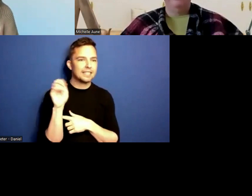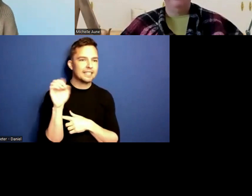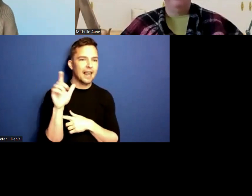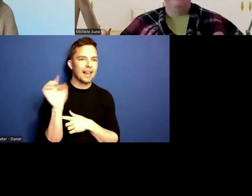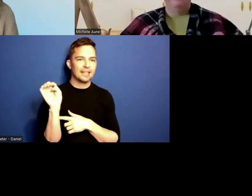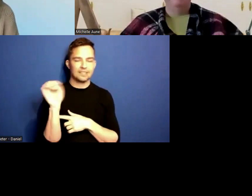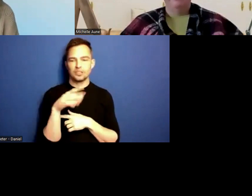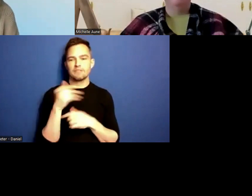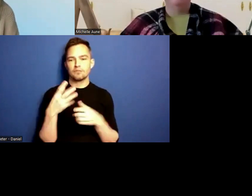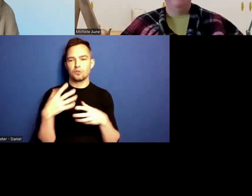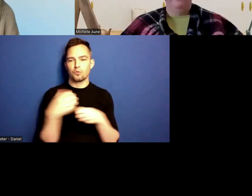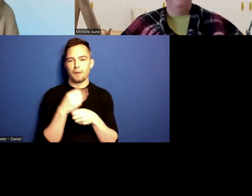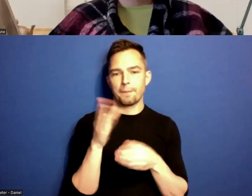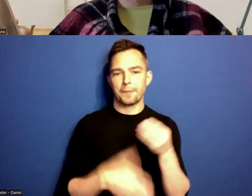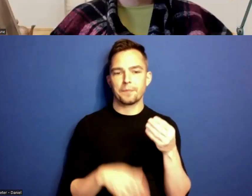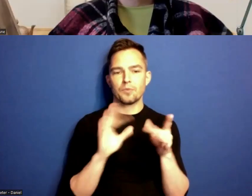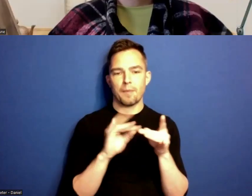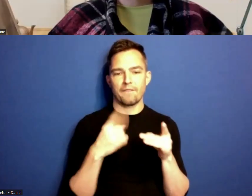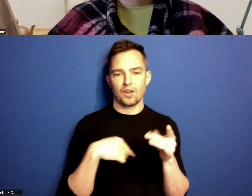wrapping up remarks for us.